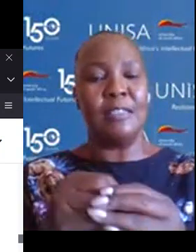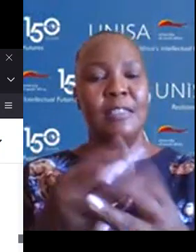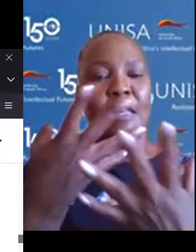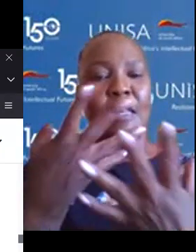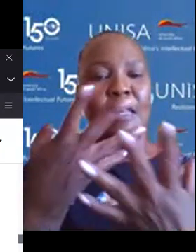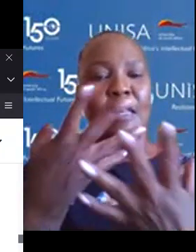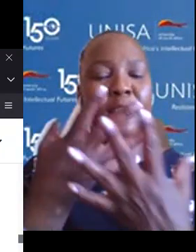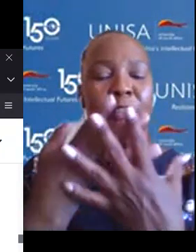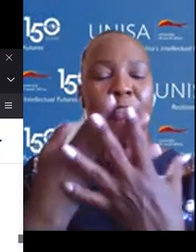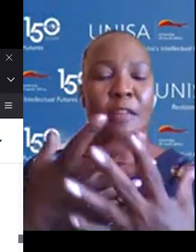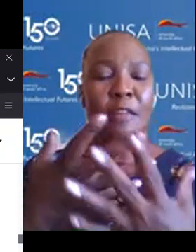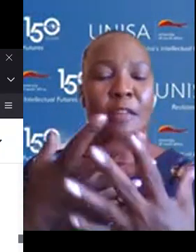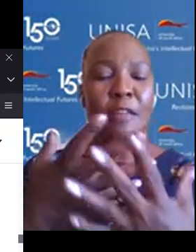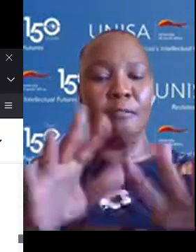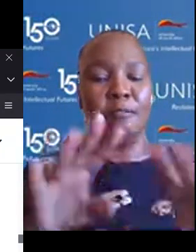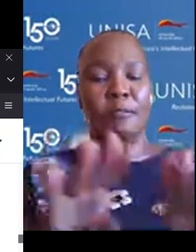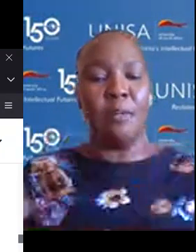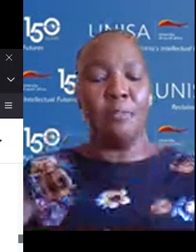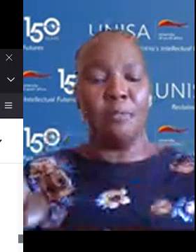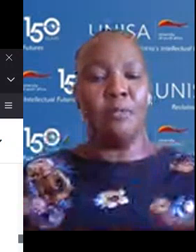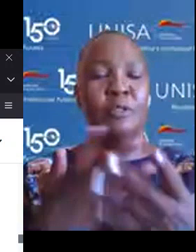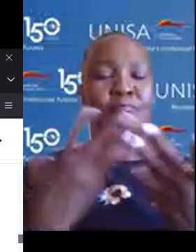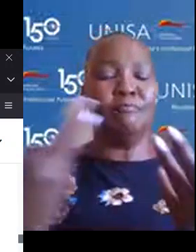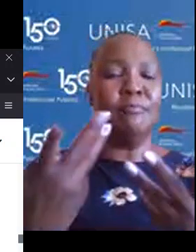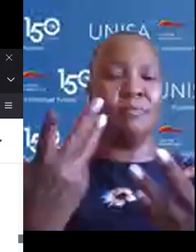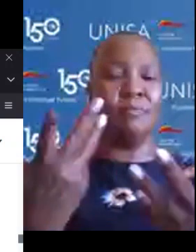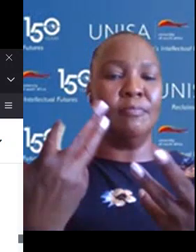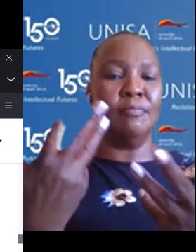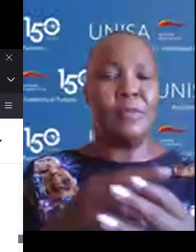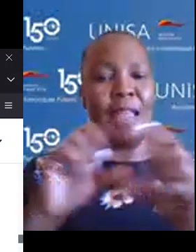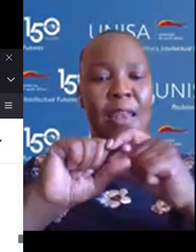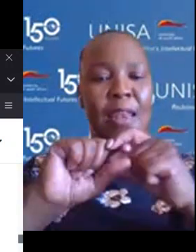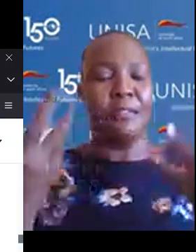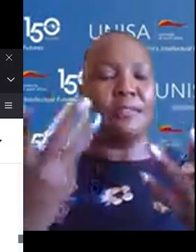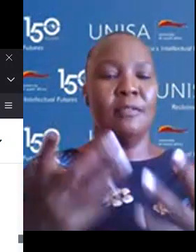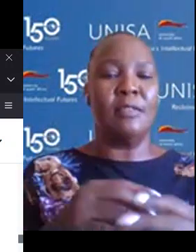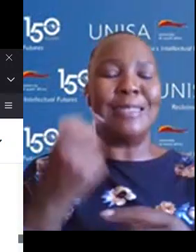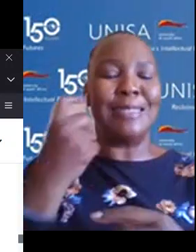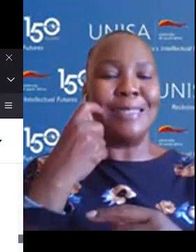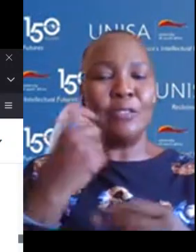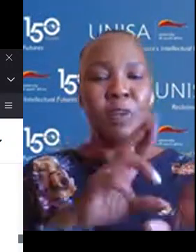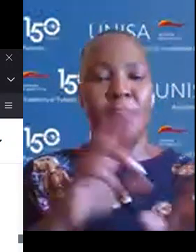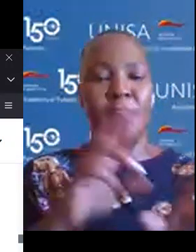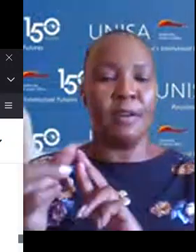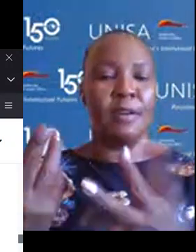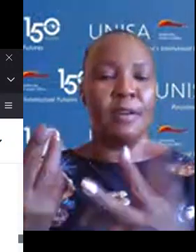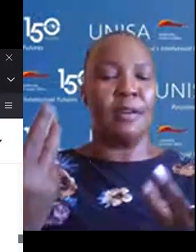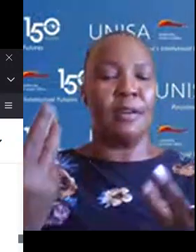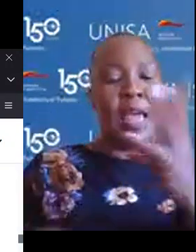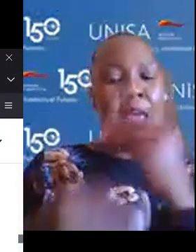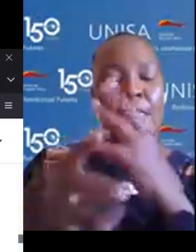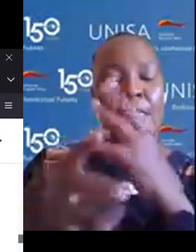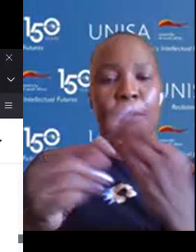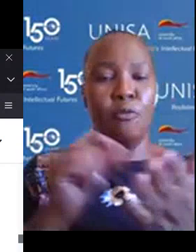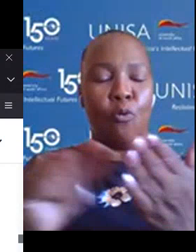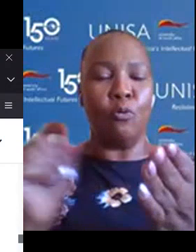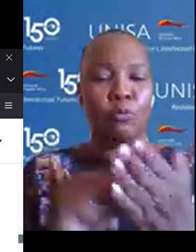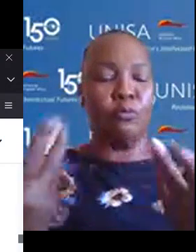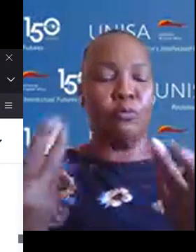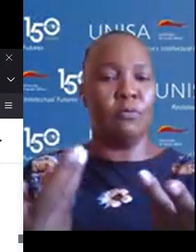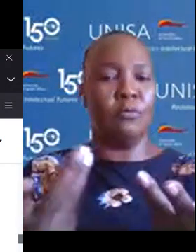page, add a checklist, insert a link to assignment brief or rubric for easy reference. Add some notes perhaps that